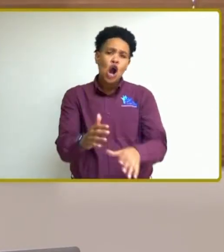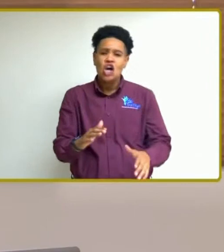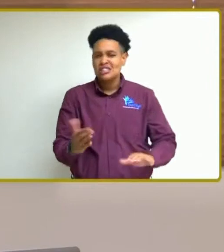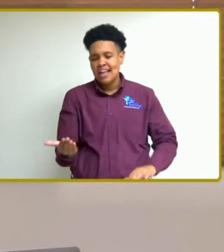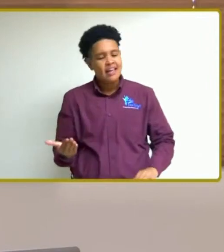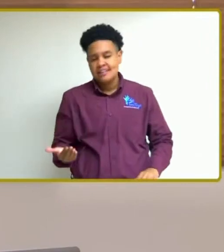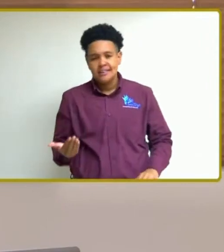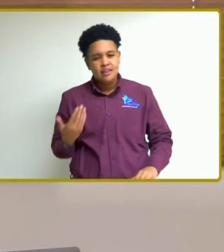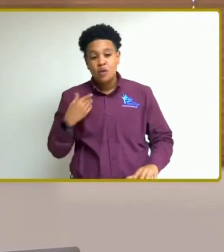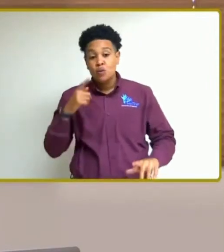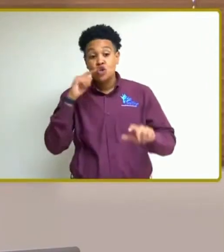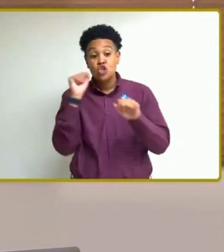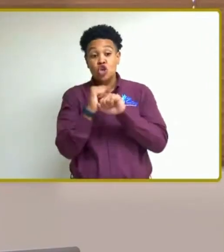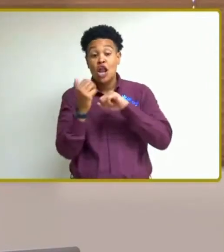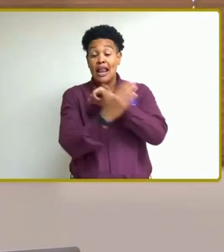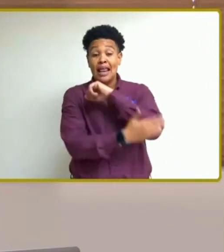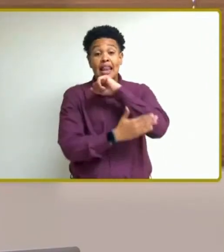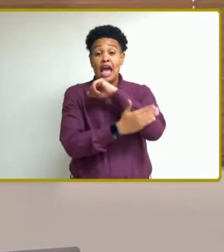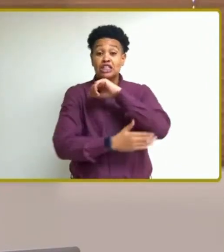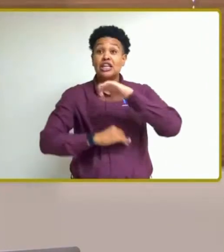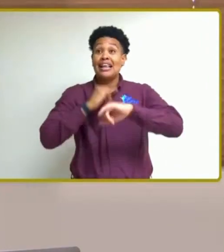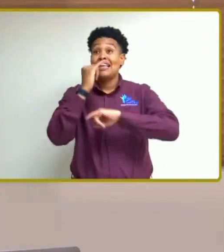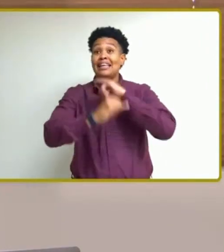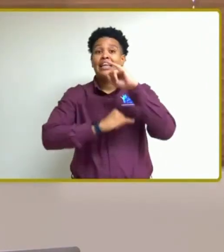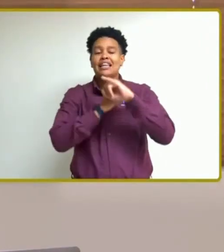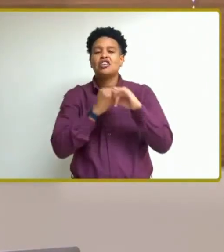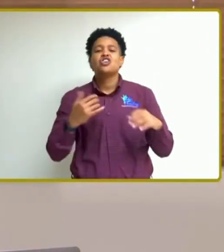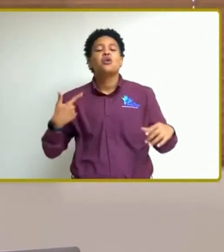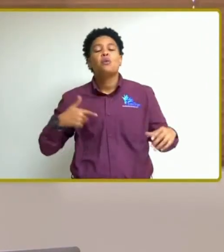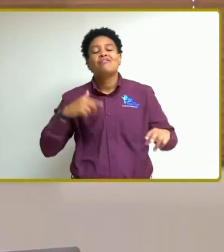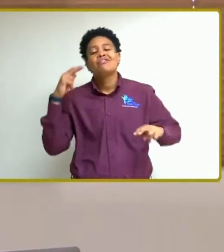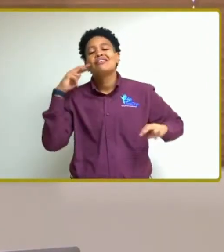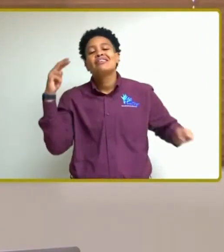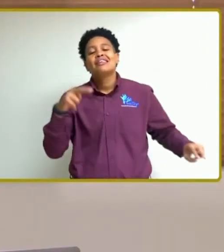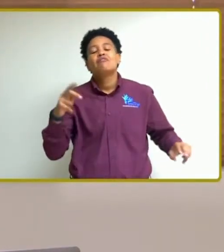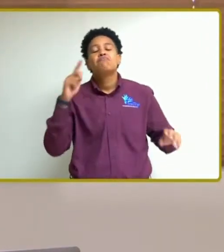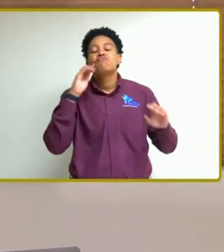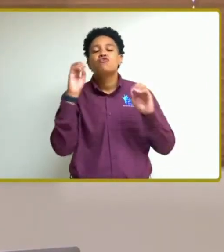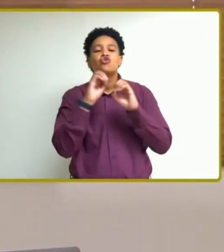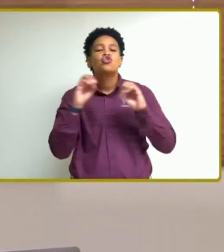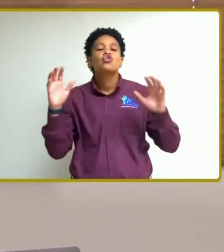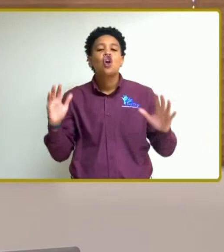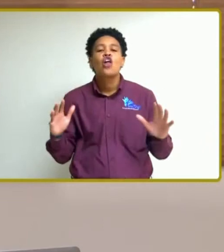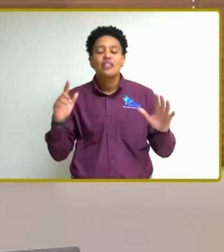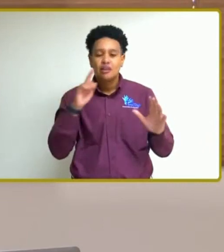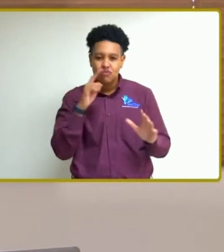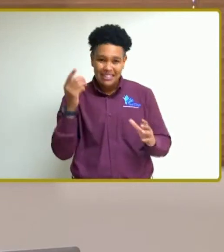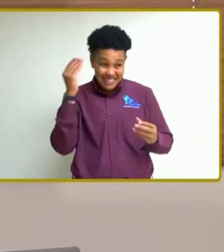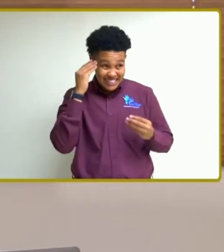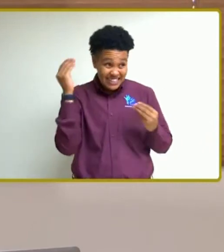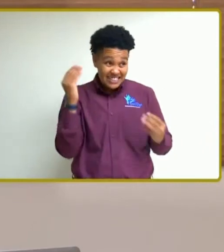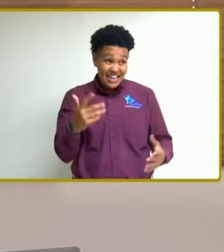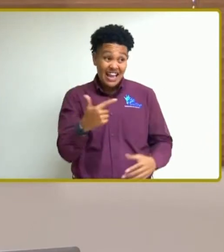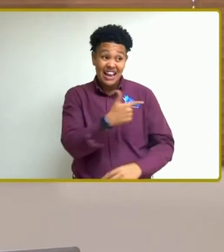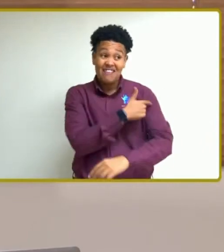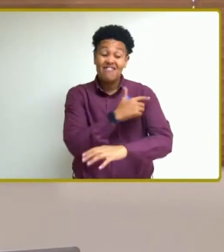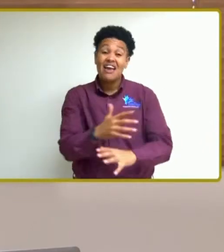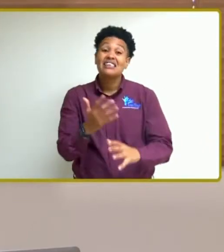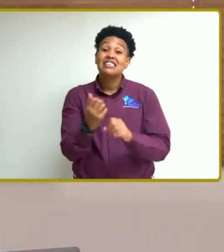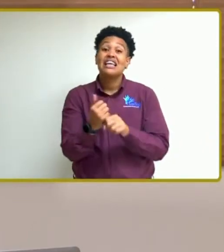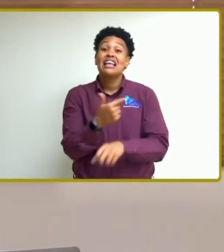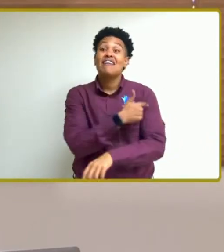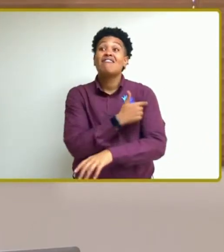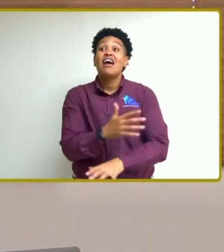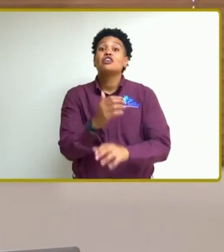certainly, nationally, internationally, we have seen that there has been nothing that have said that taking the